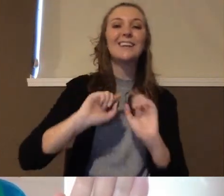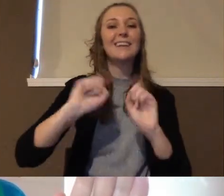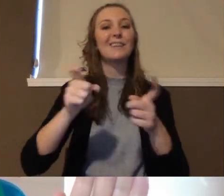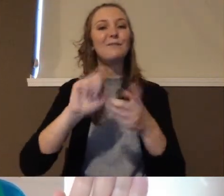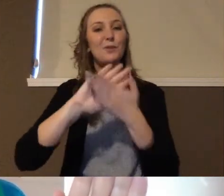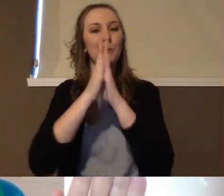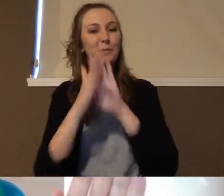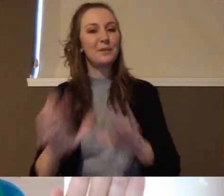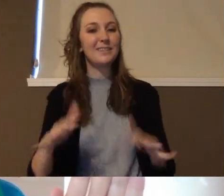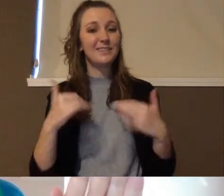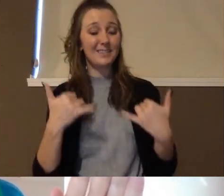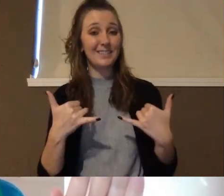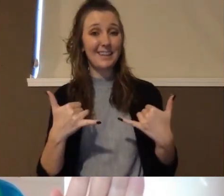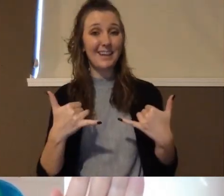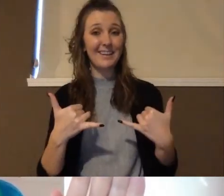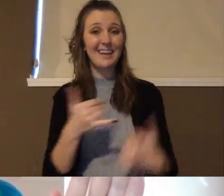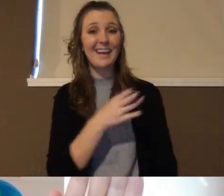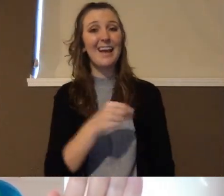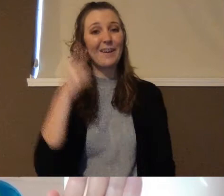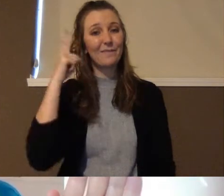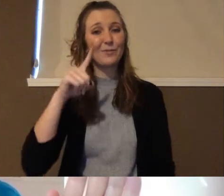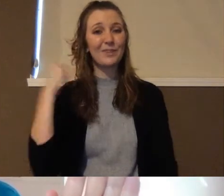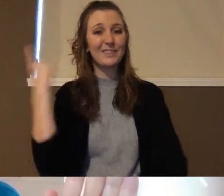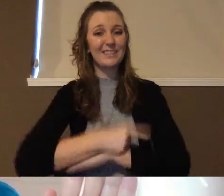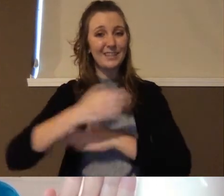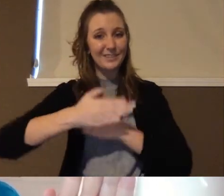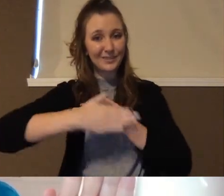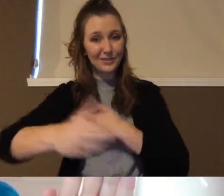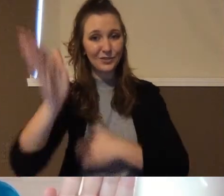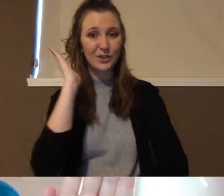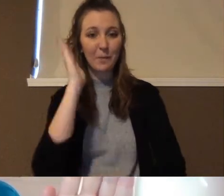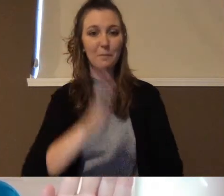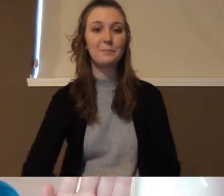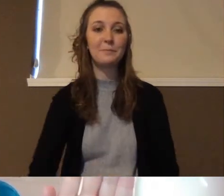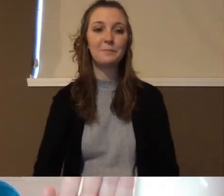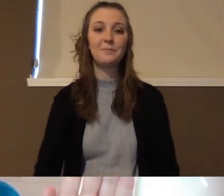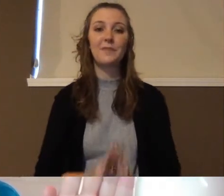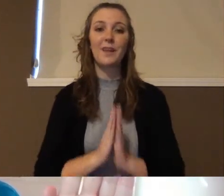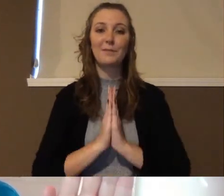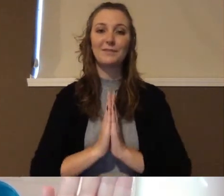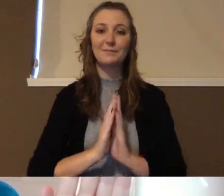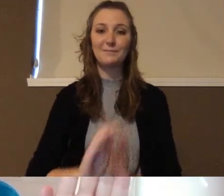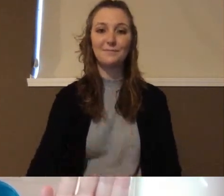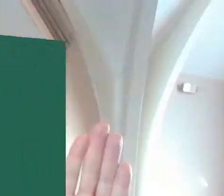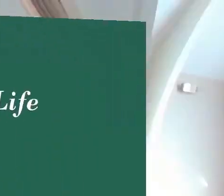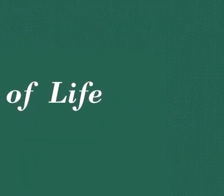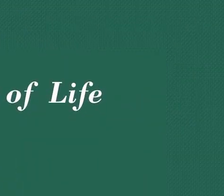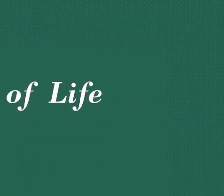today and in all the days to come. Amen.